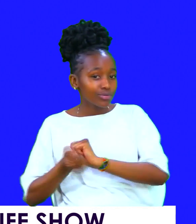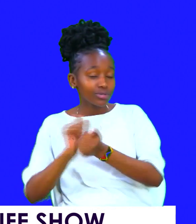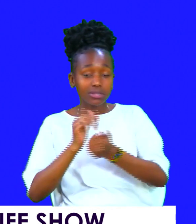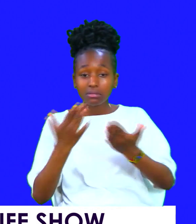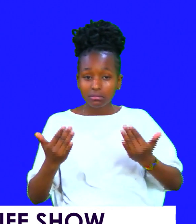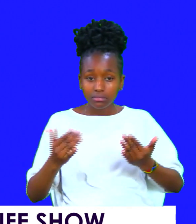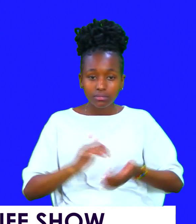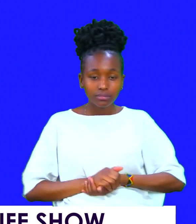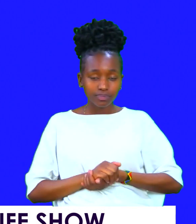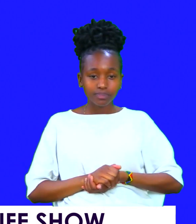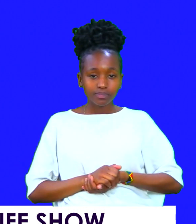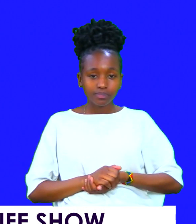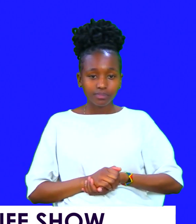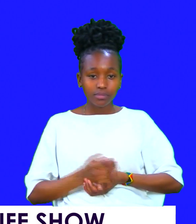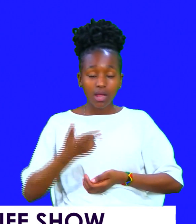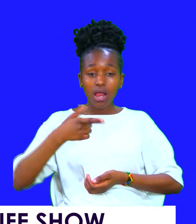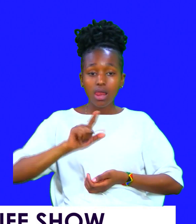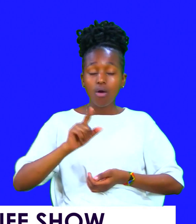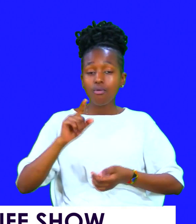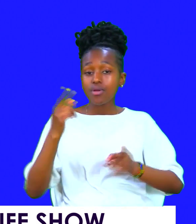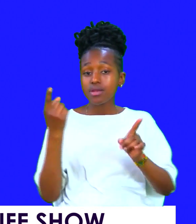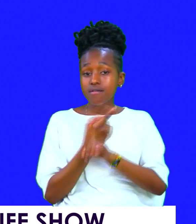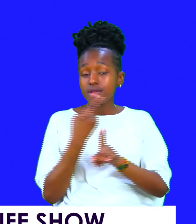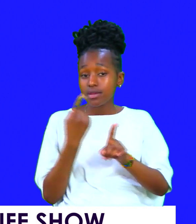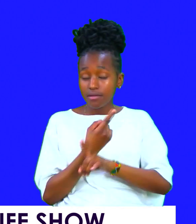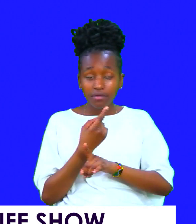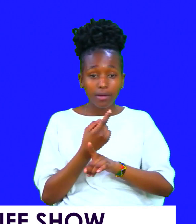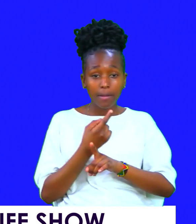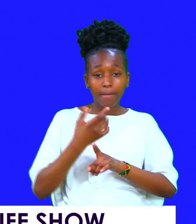that. Allow them to put on goggles like mine.